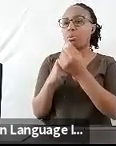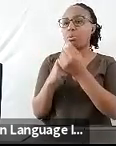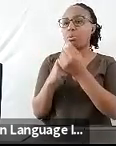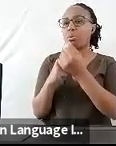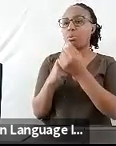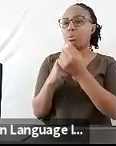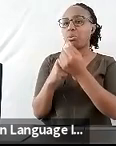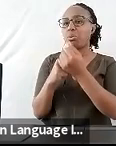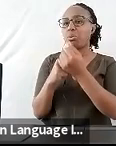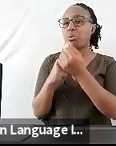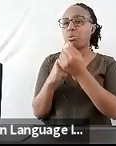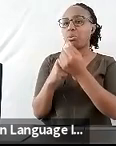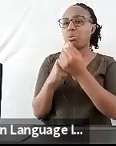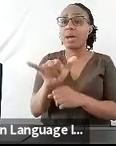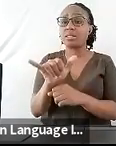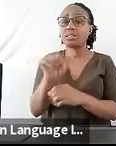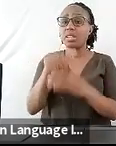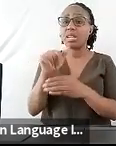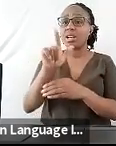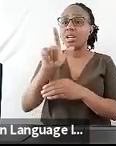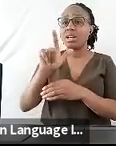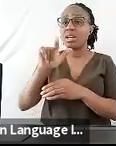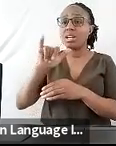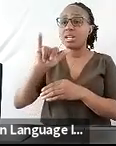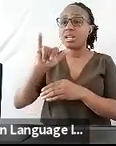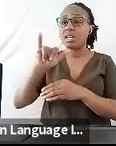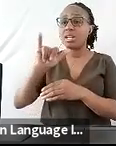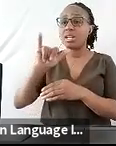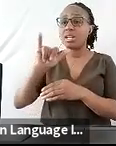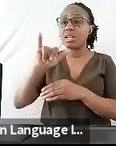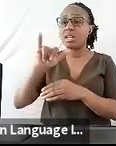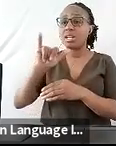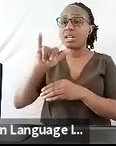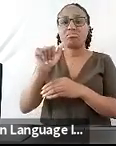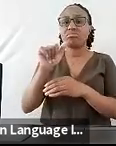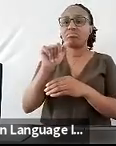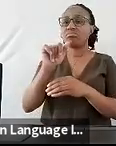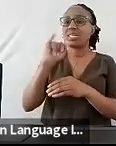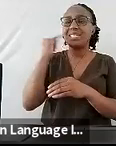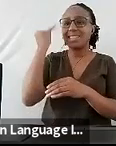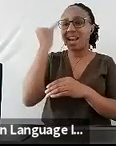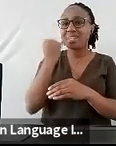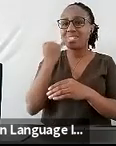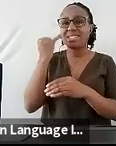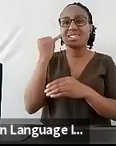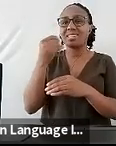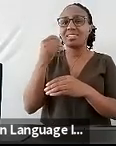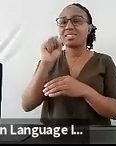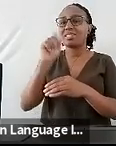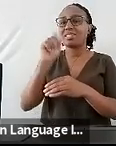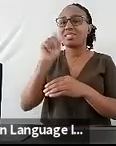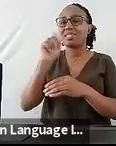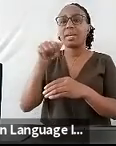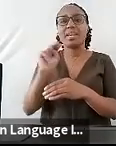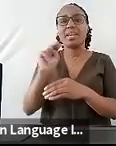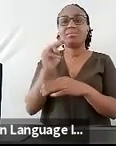wouldn't be able to do that in Italy, you wouldn't be able to do that in Spain, you wouldn't be able to do it in Morocco, you wouldn't be able to get in, first of all, you know, you wouldn't be